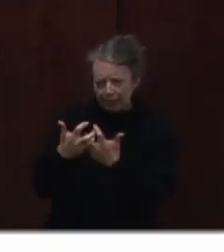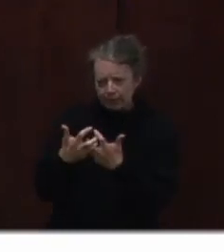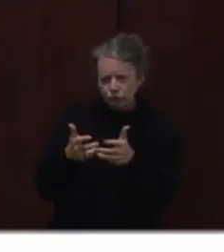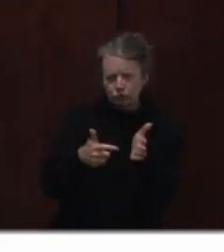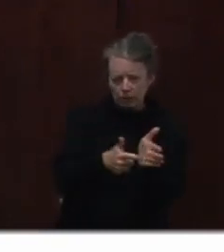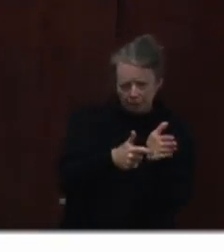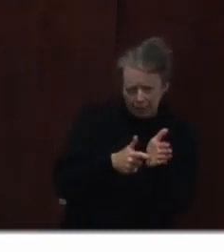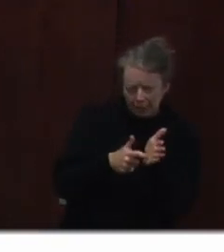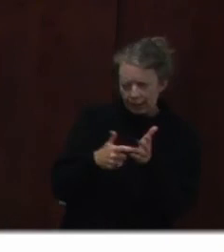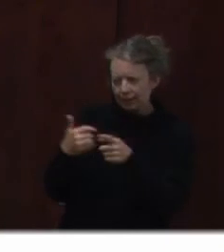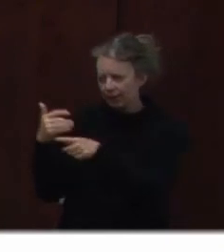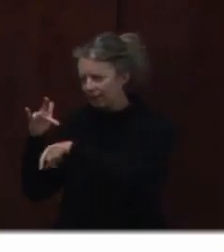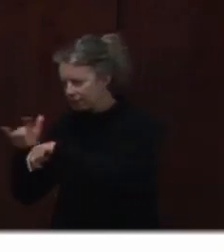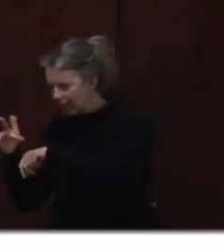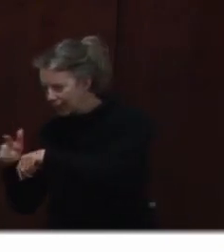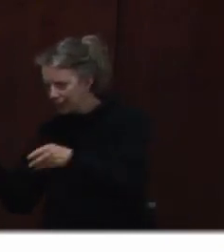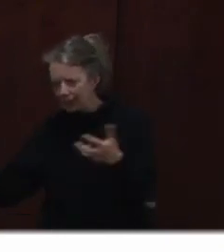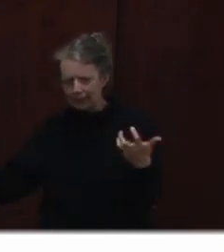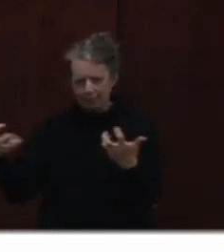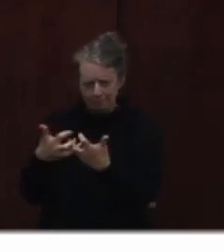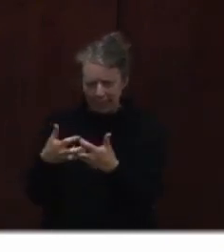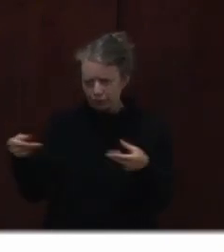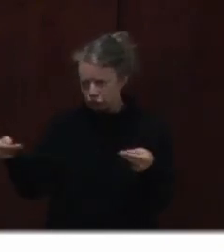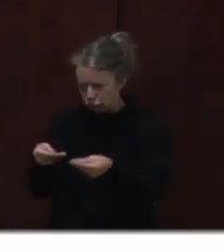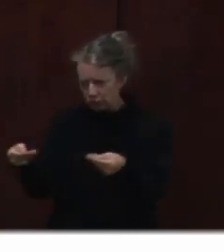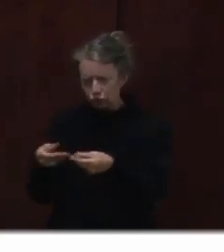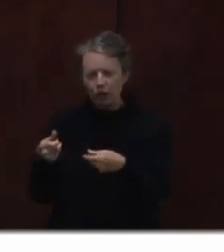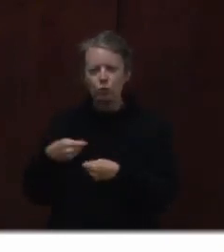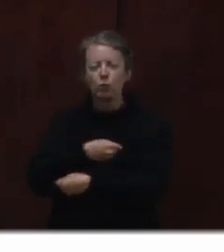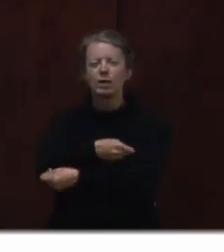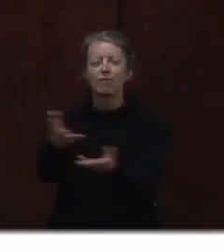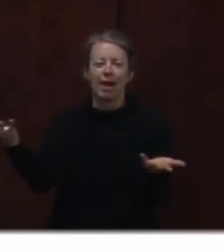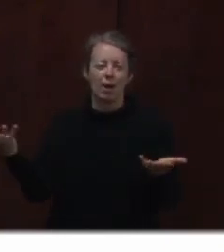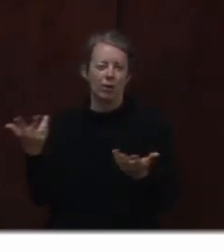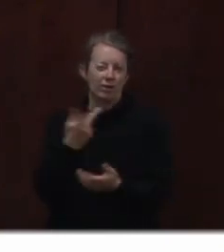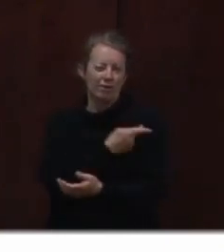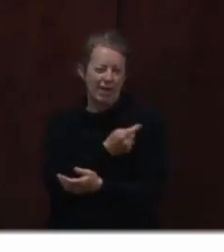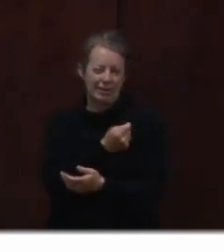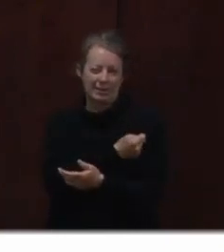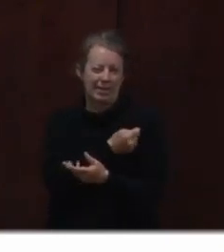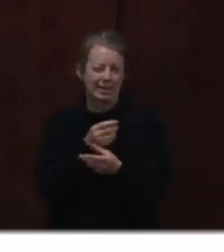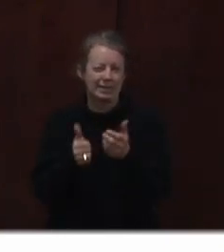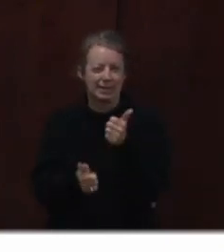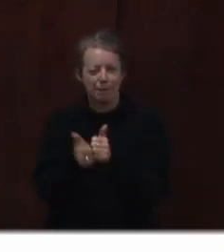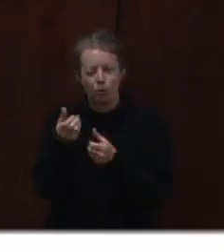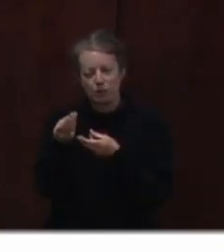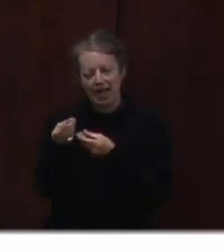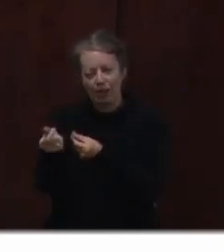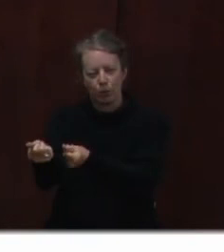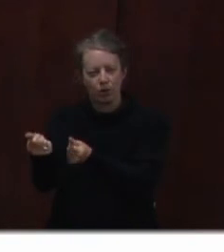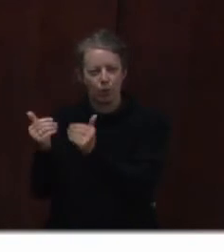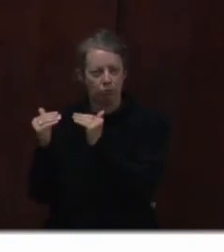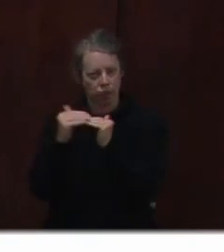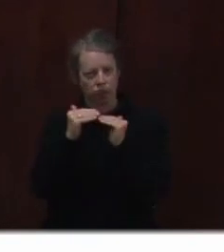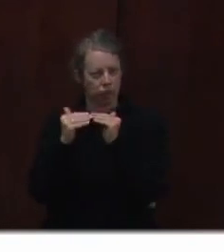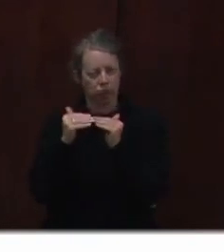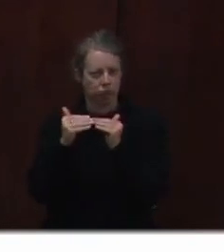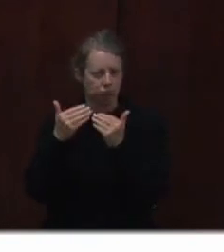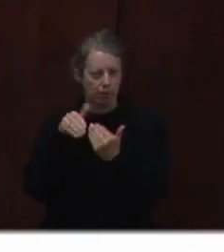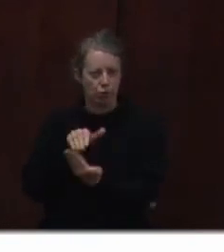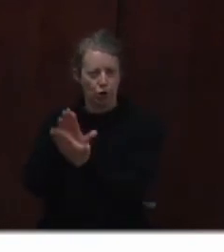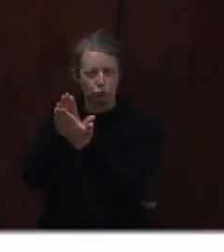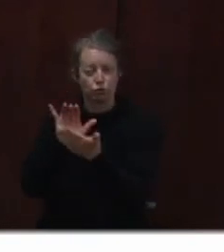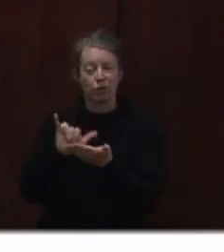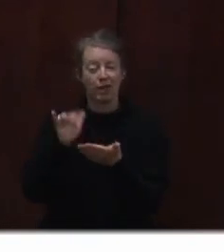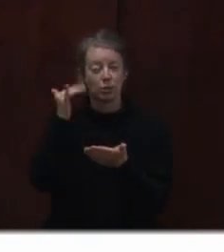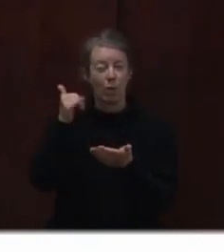an equitable fashion. And that's how the MAHEC transfers to the county have occurred, and our transfers to the county and